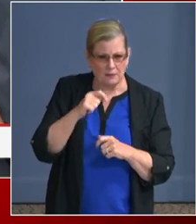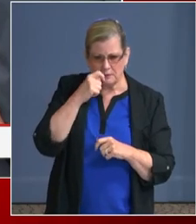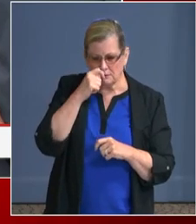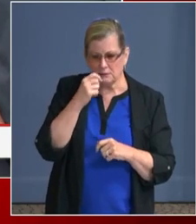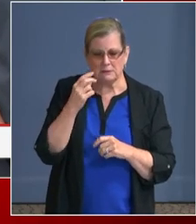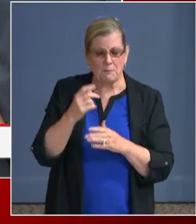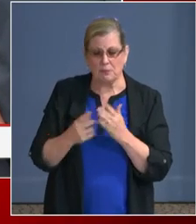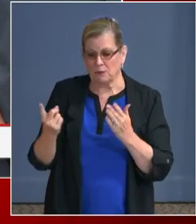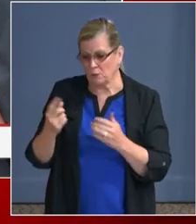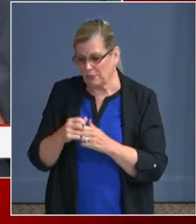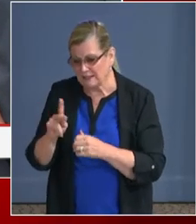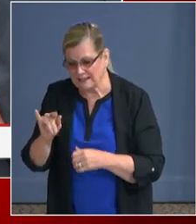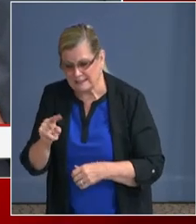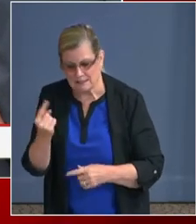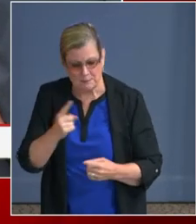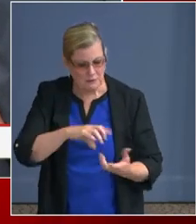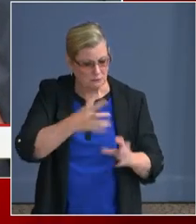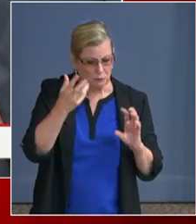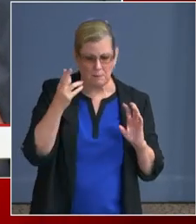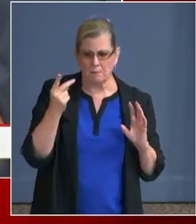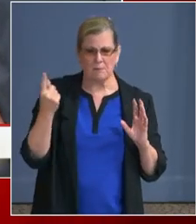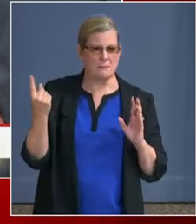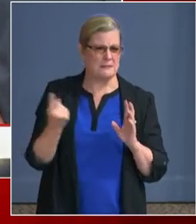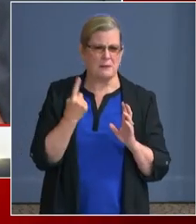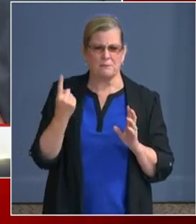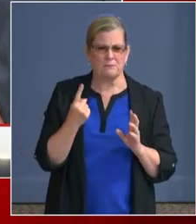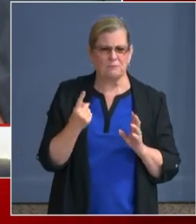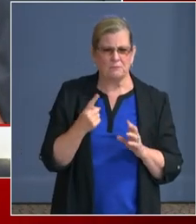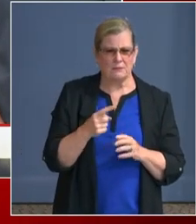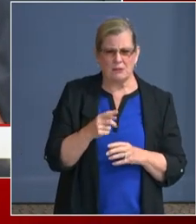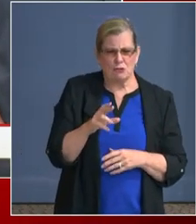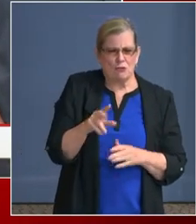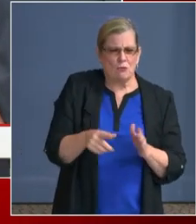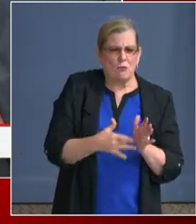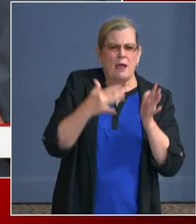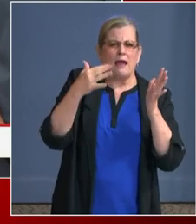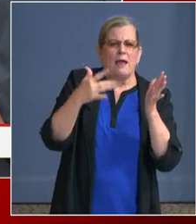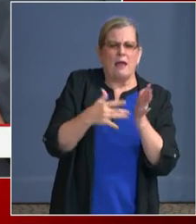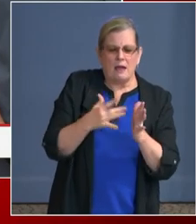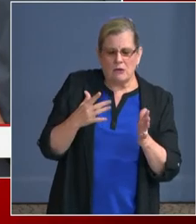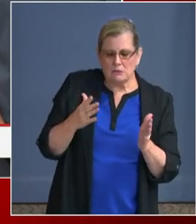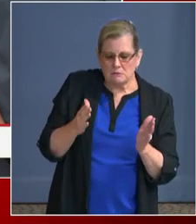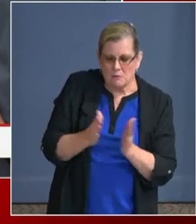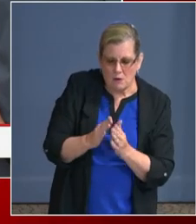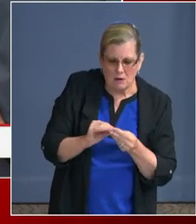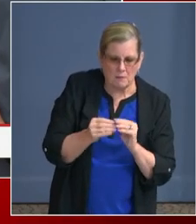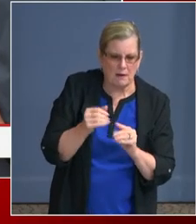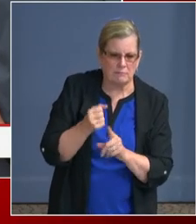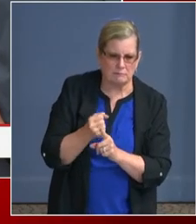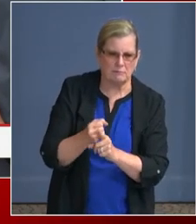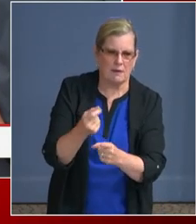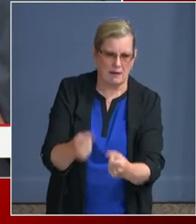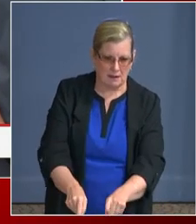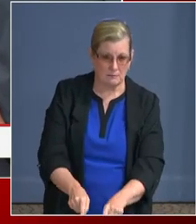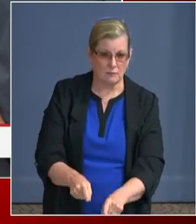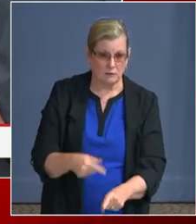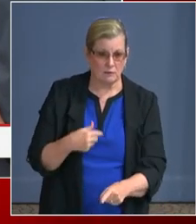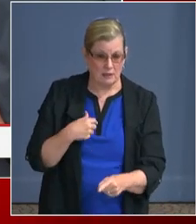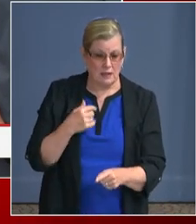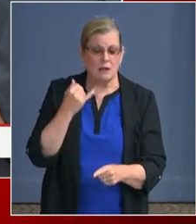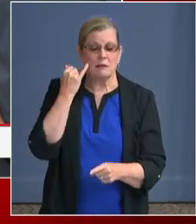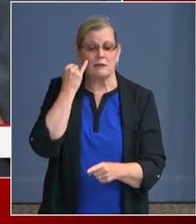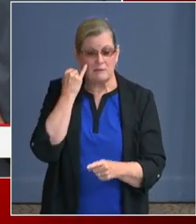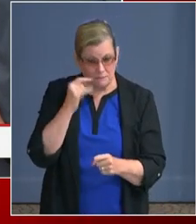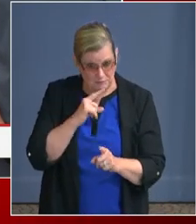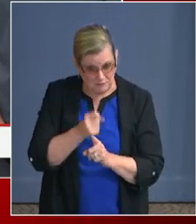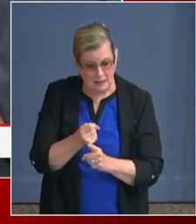paperwork. That kind of stuff happens. It's very small numbers that happens in, but it does happen. And we reach out to those folks and make sure that they can